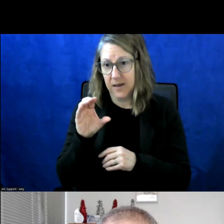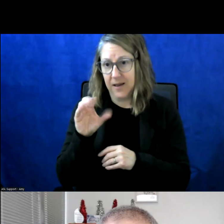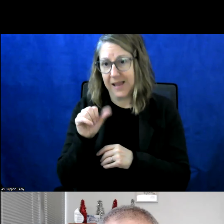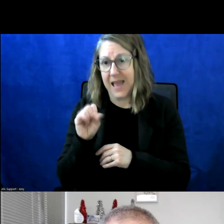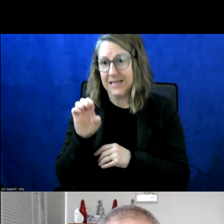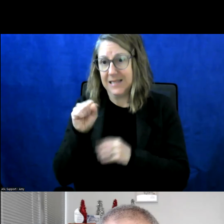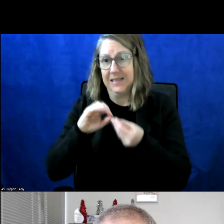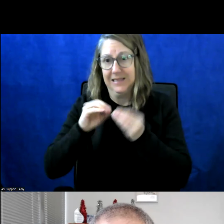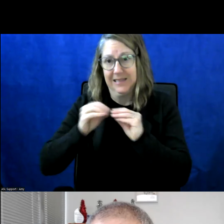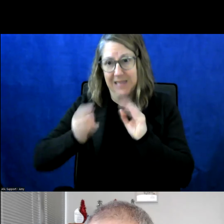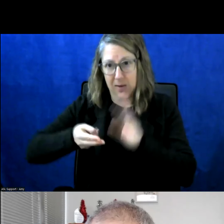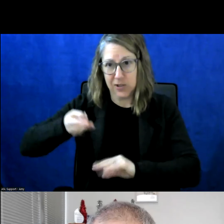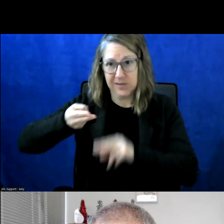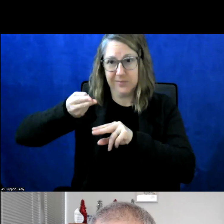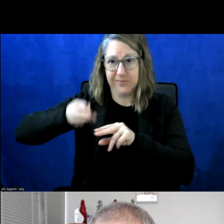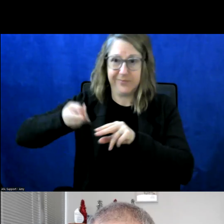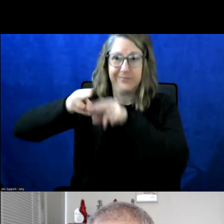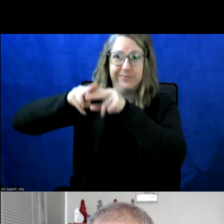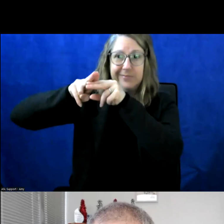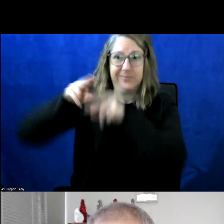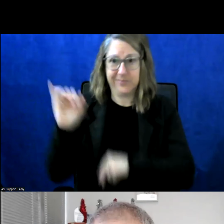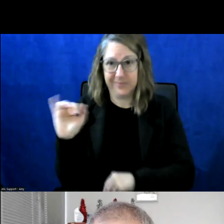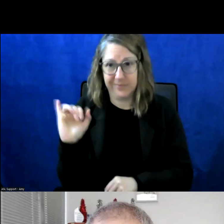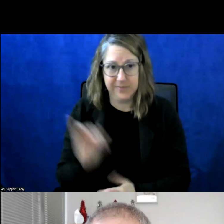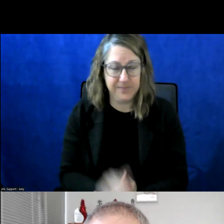here in our summary that we have from our state dashboard.